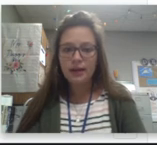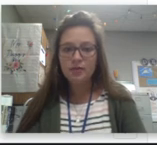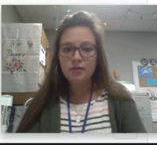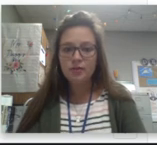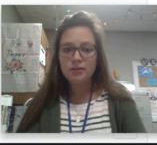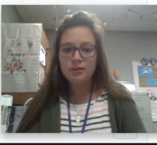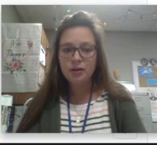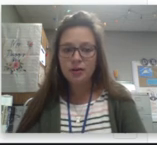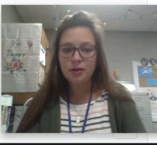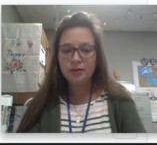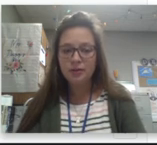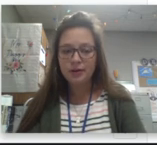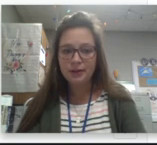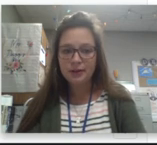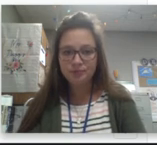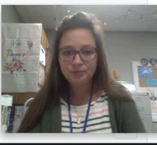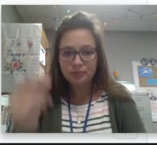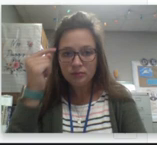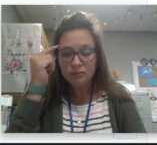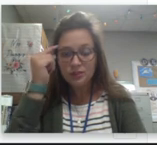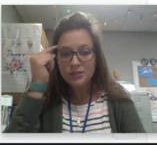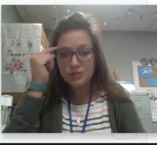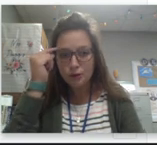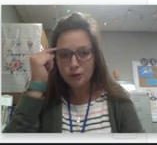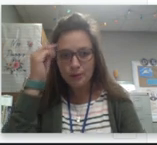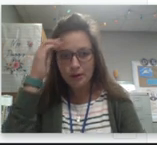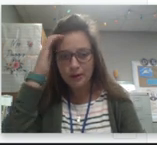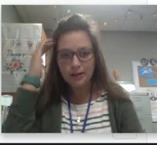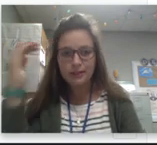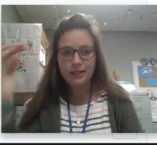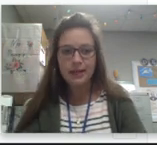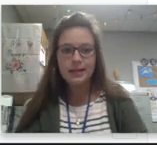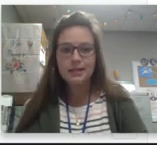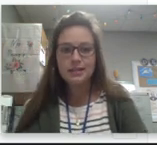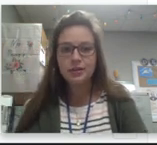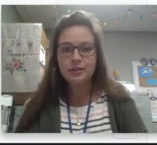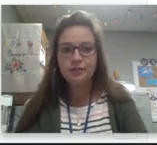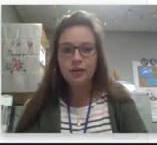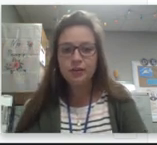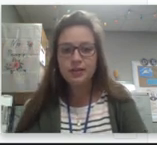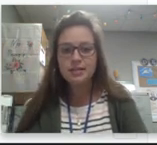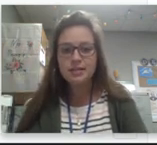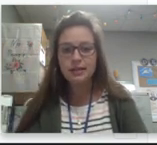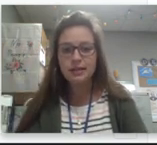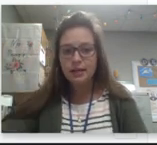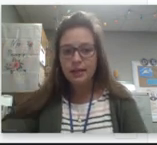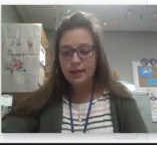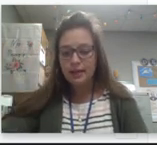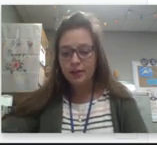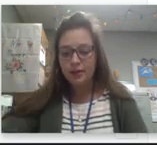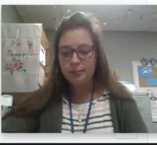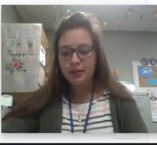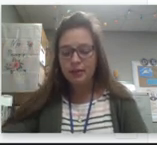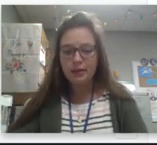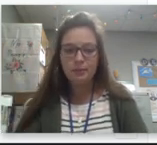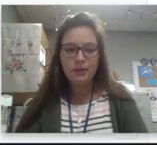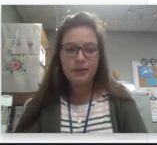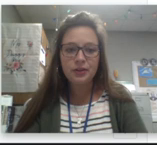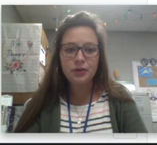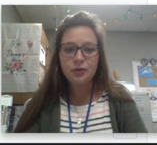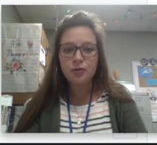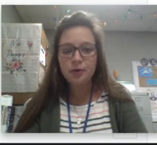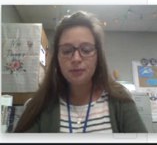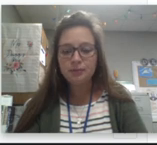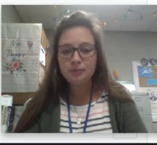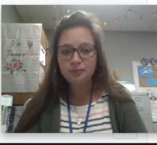And then we go down to our Bellringer. So your Bellringer today is you're going to follow this link and you're going to complete